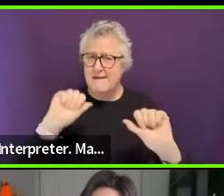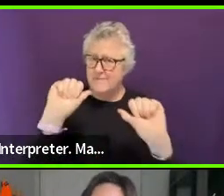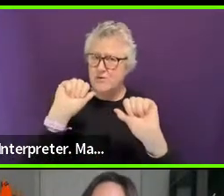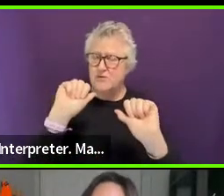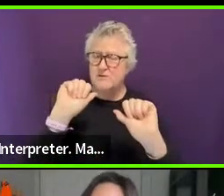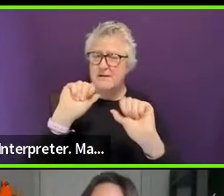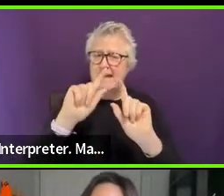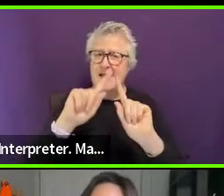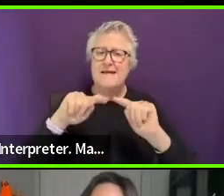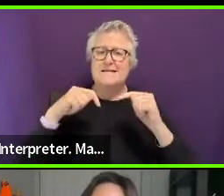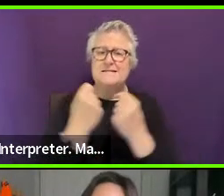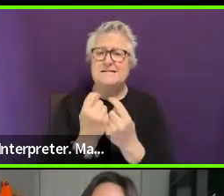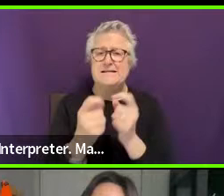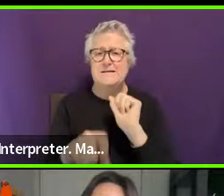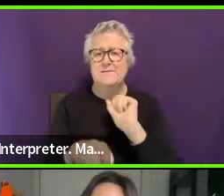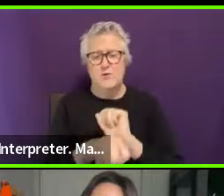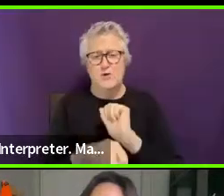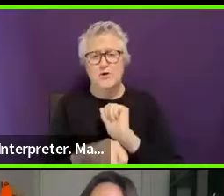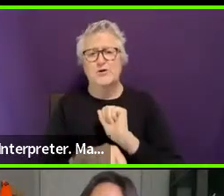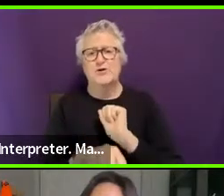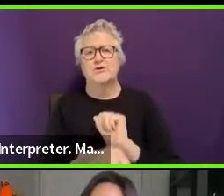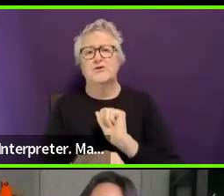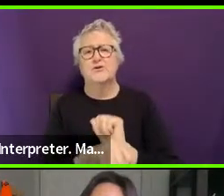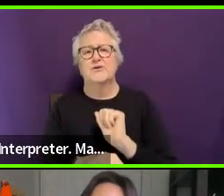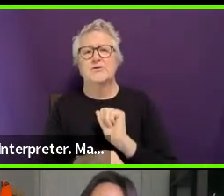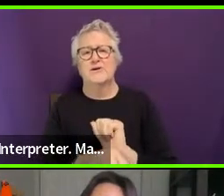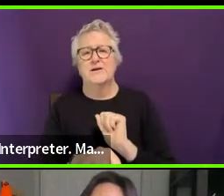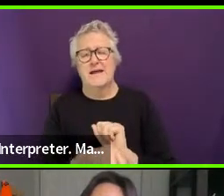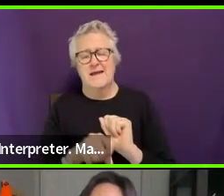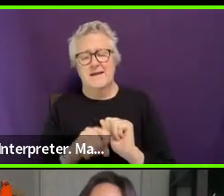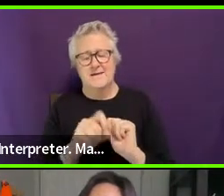we're getting down to the